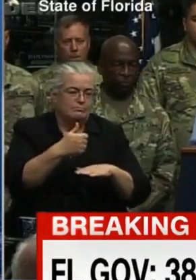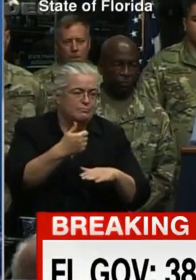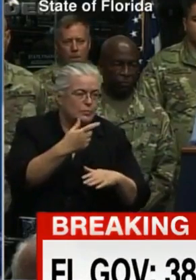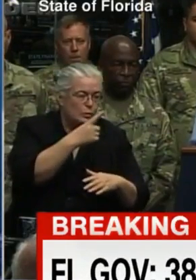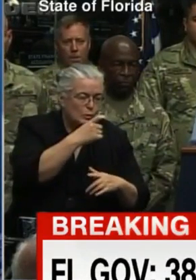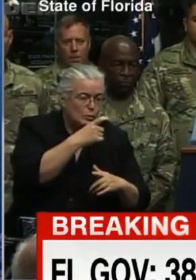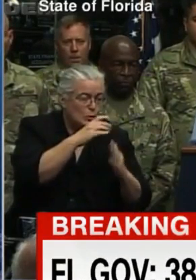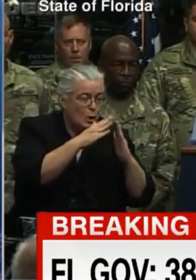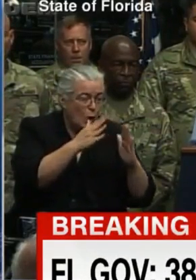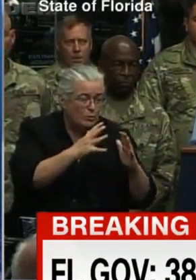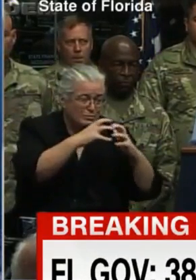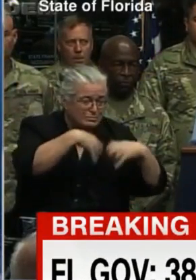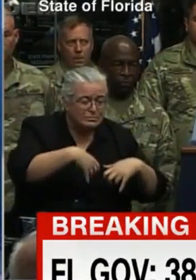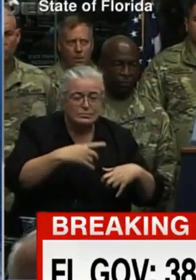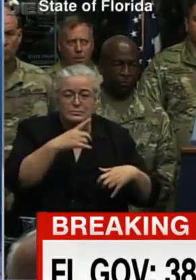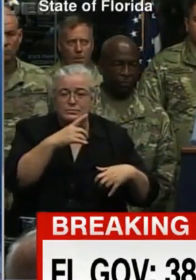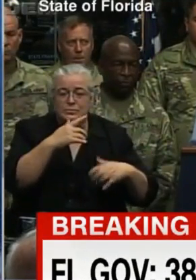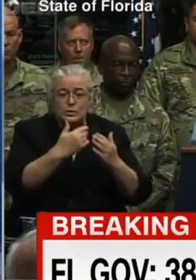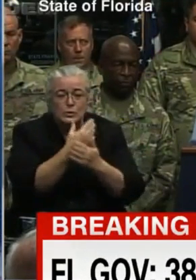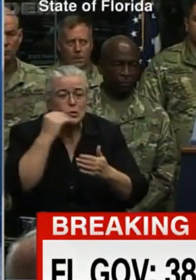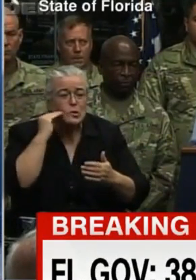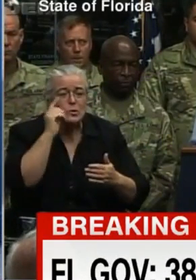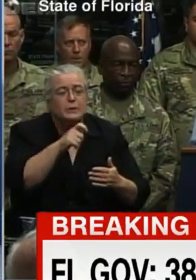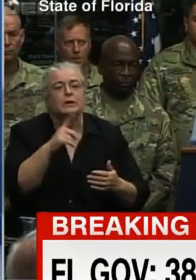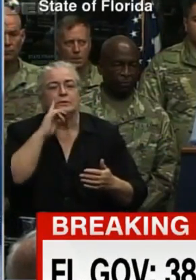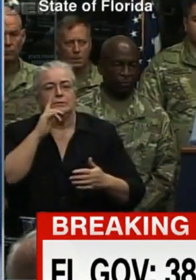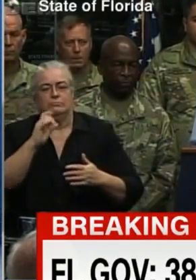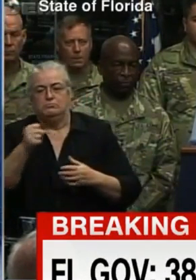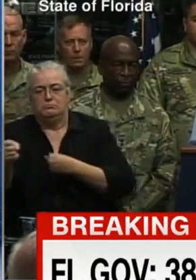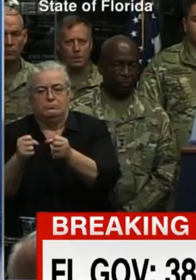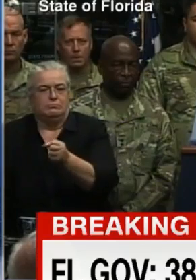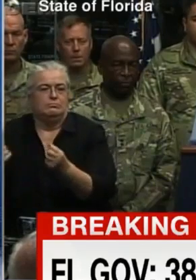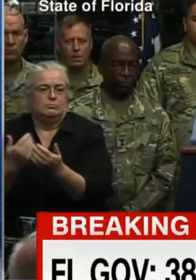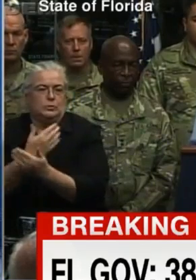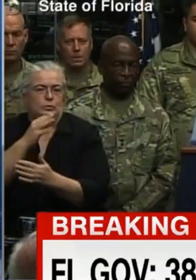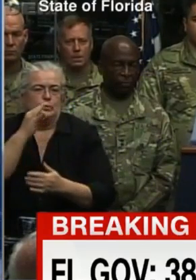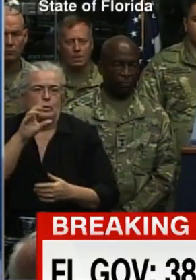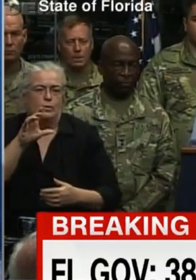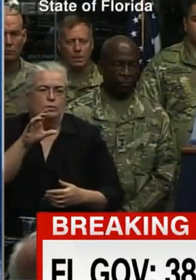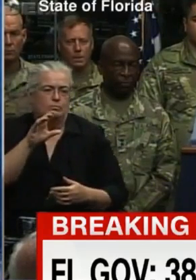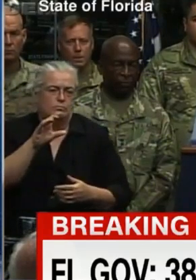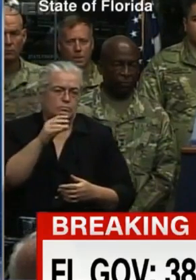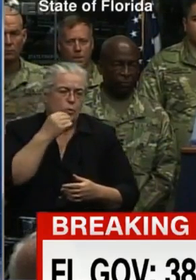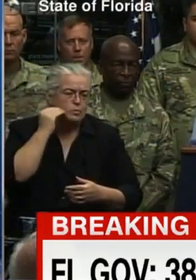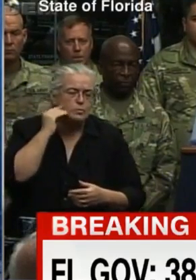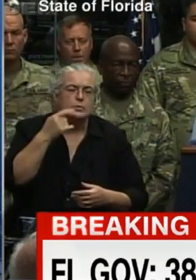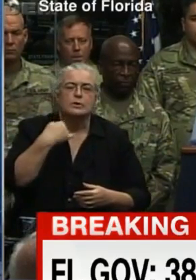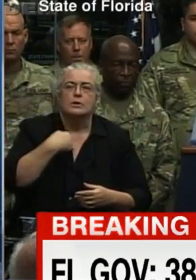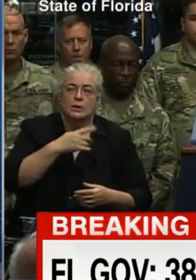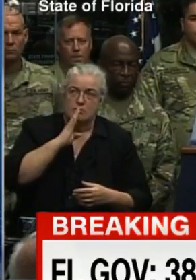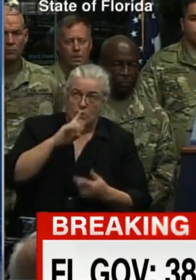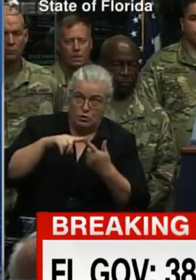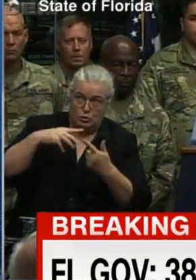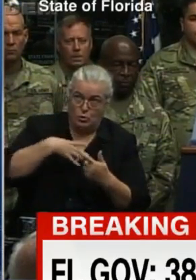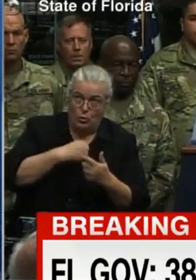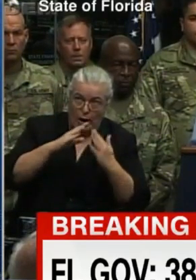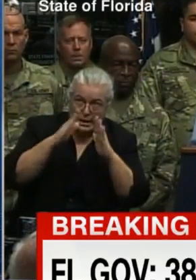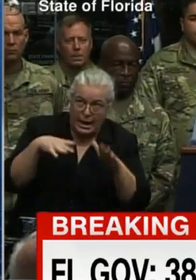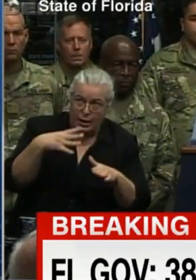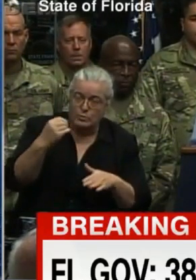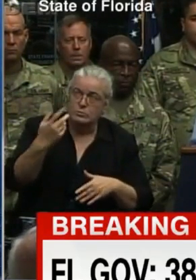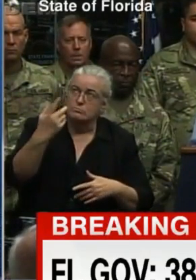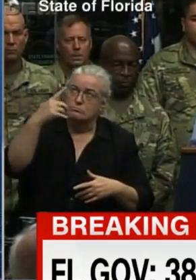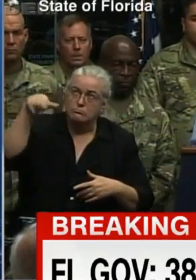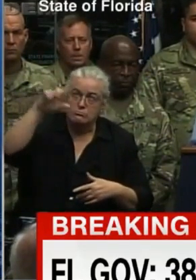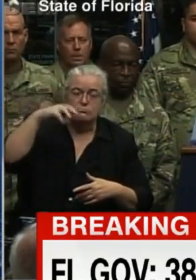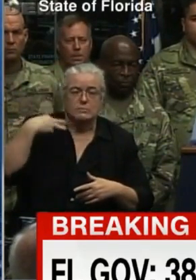I've been talking to President Trump pretty much every day, other members of the White House, and other members of the cabinet. They're absolutely committed to provide whatever resource